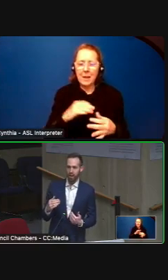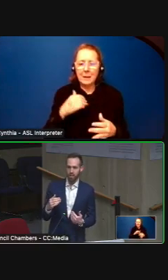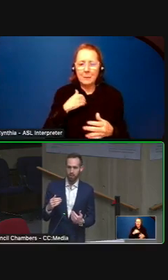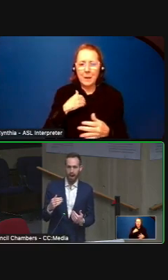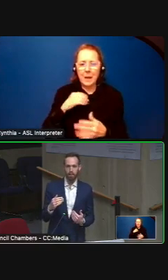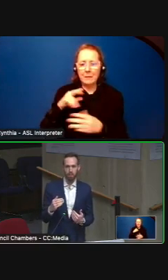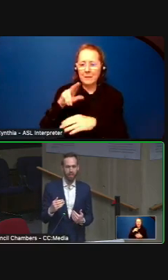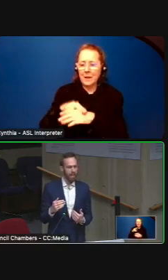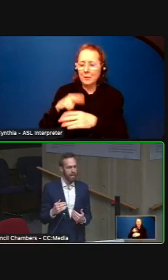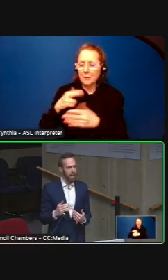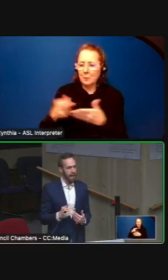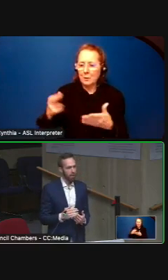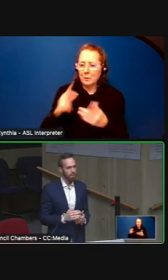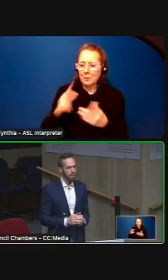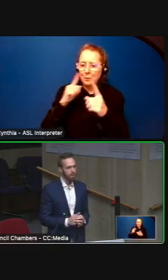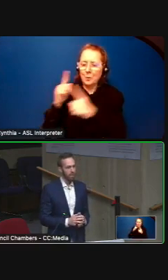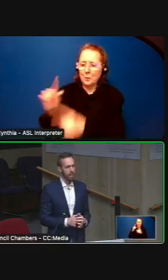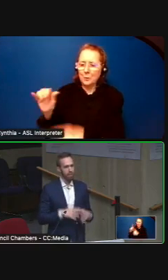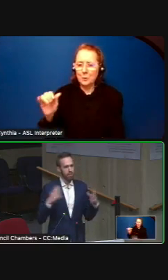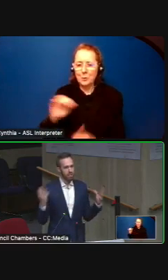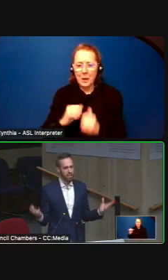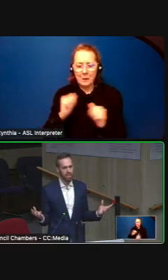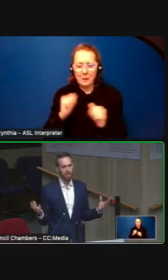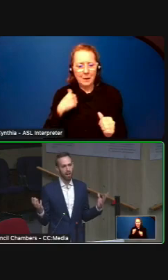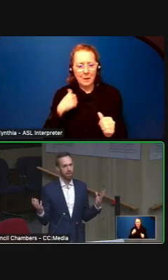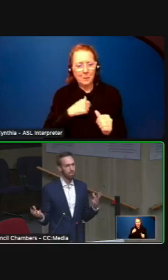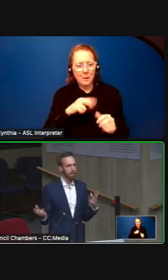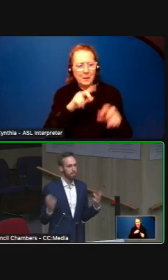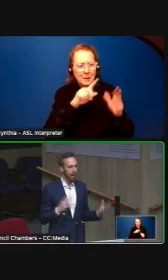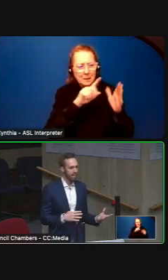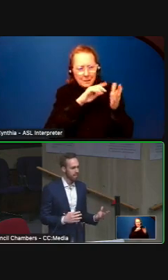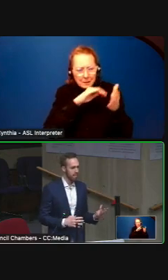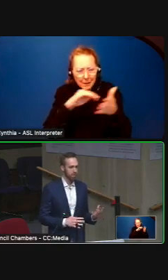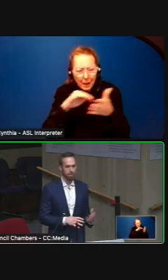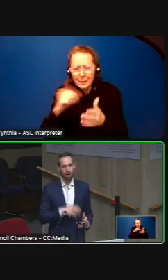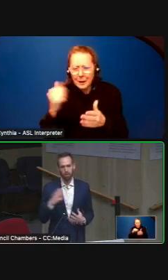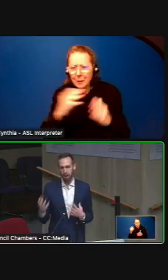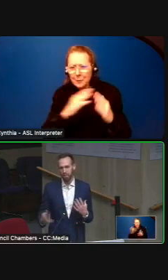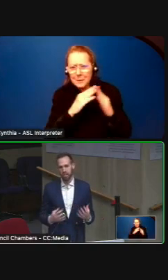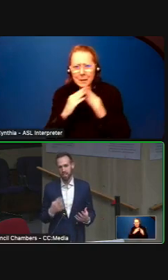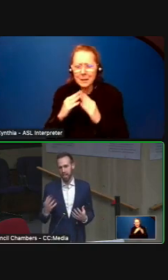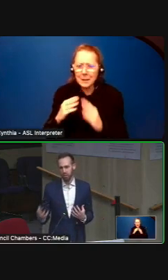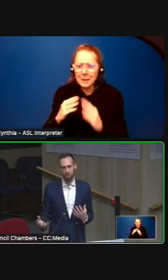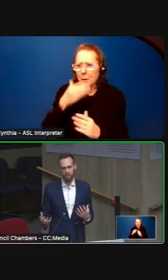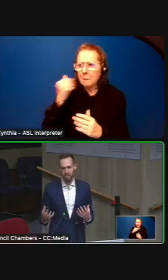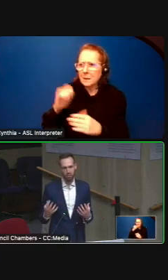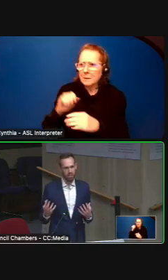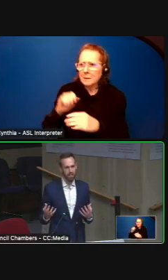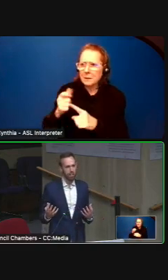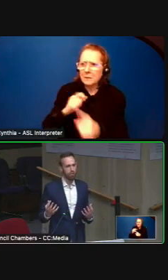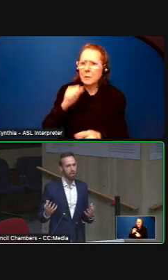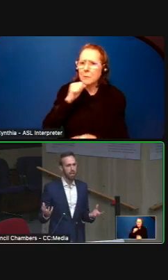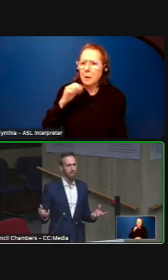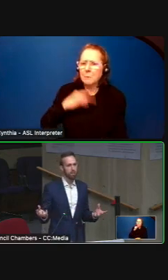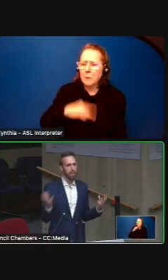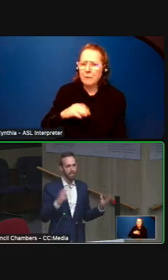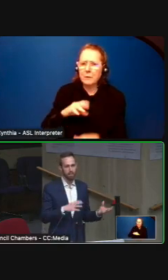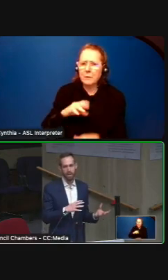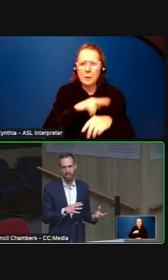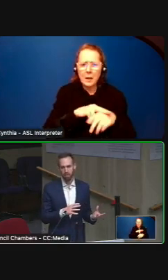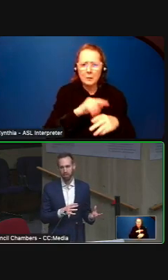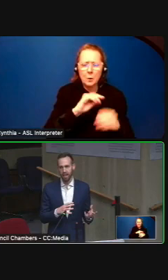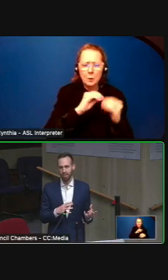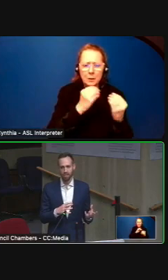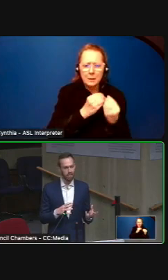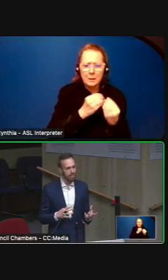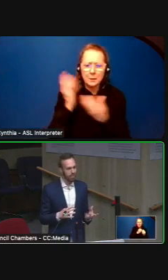take on as SPRAB, looking at how can we look at other cities, other best practices from nonprofits, national organizations, et cetera, to bring in some